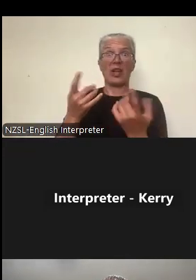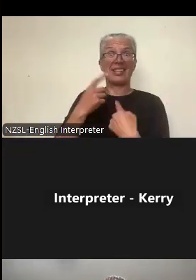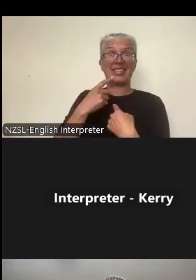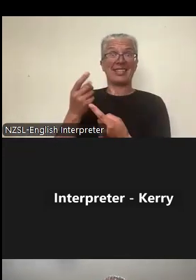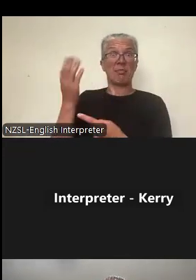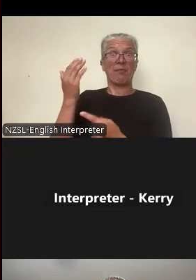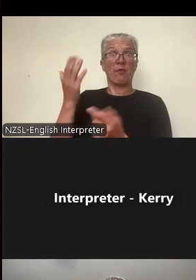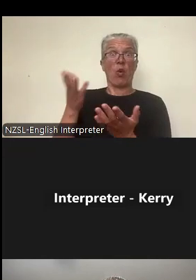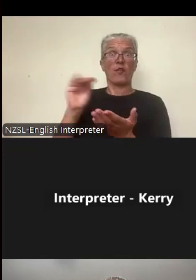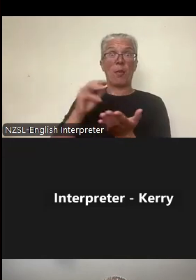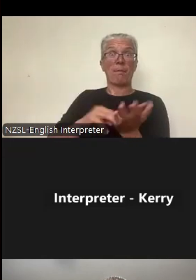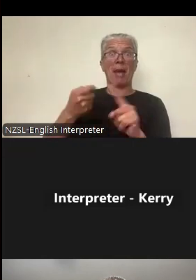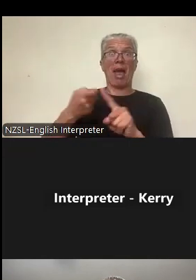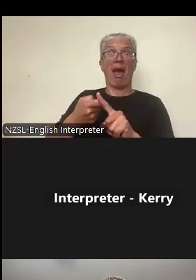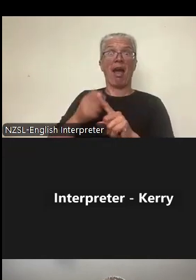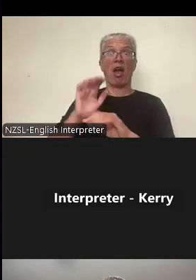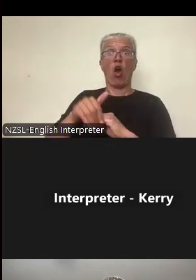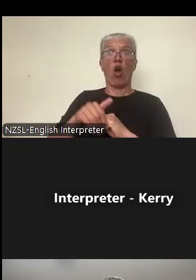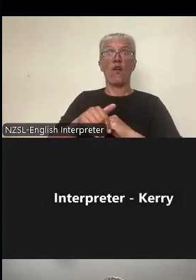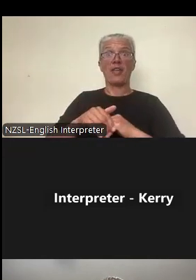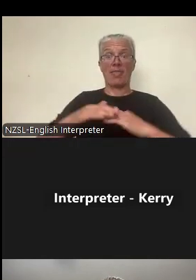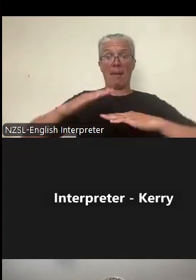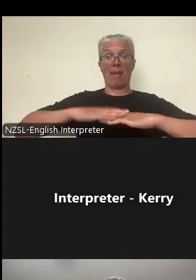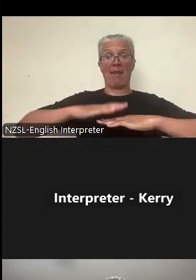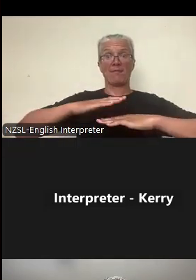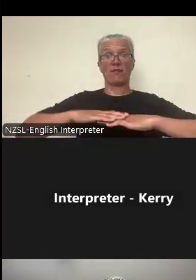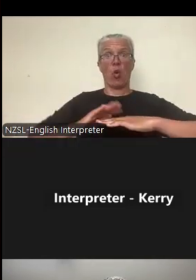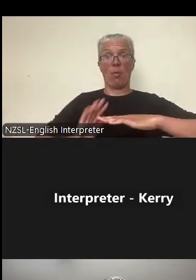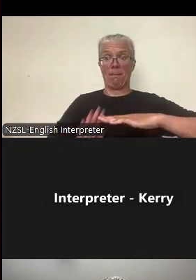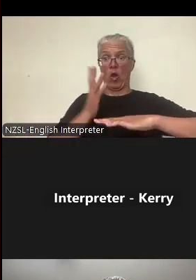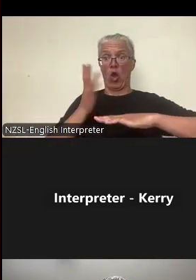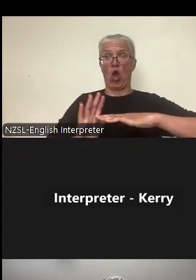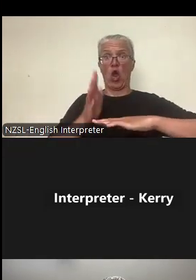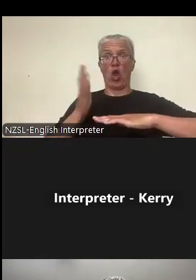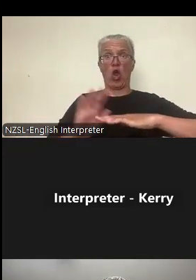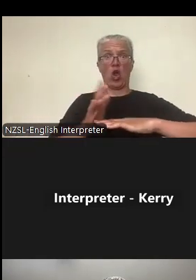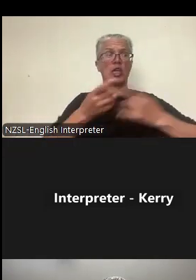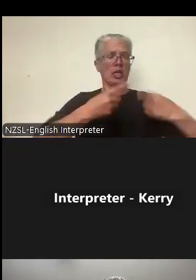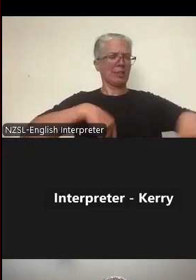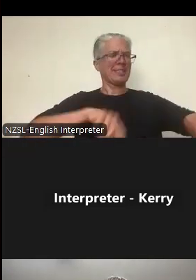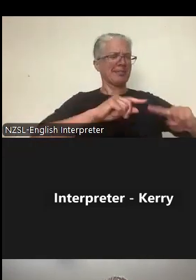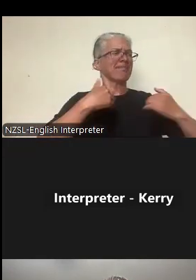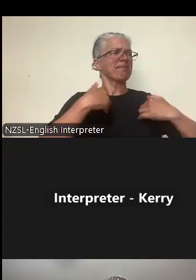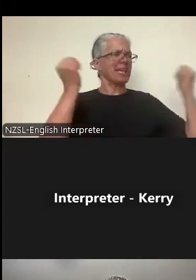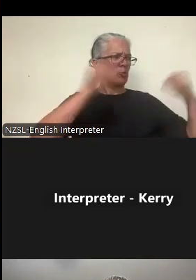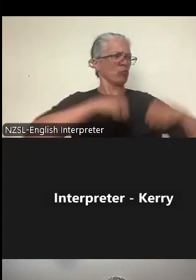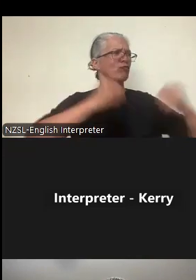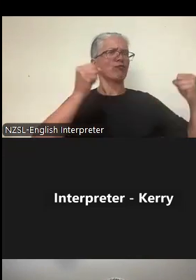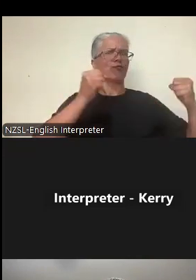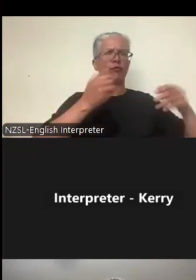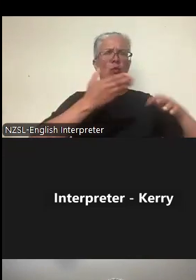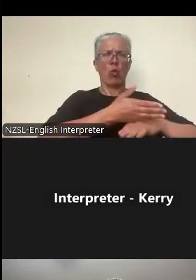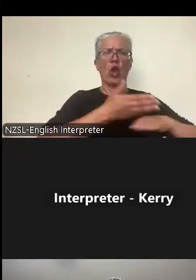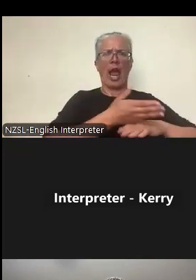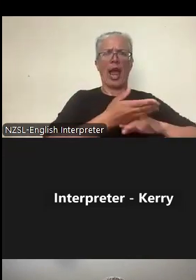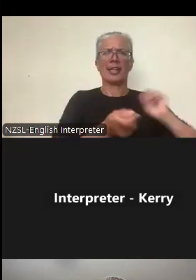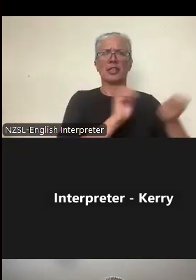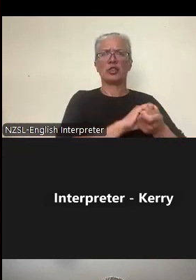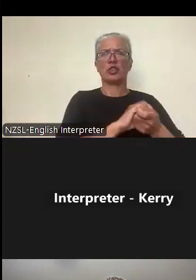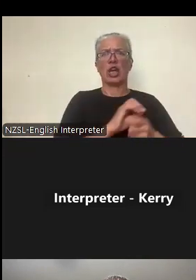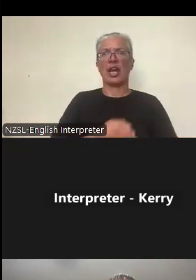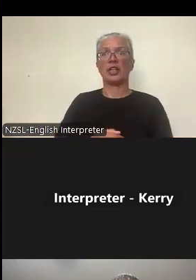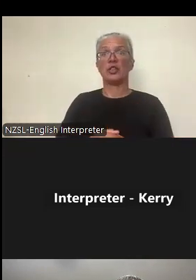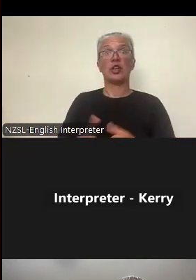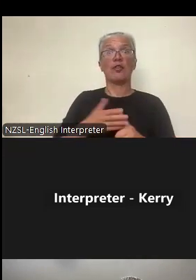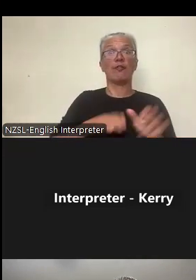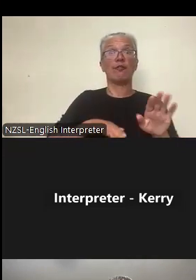about, that we needed to work hard and change. So the first photo there you see are our